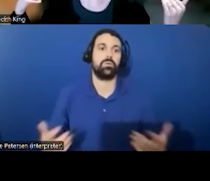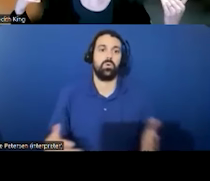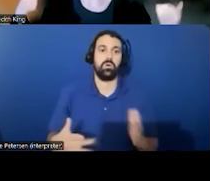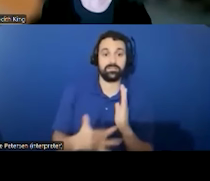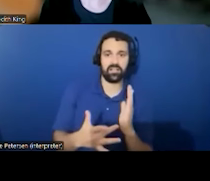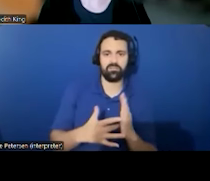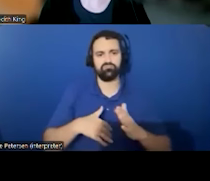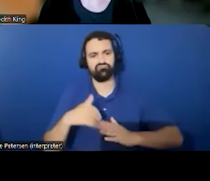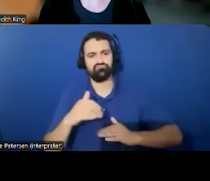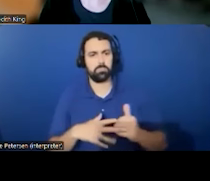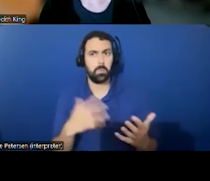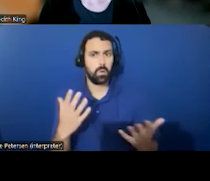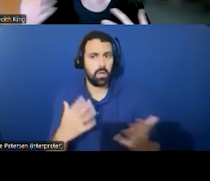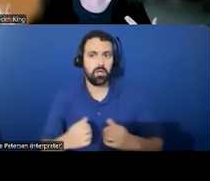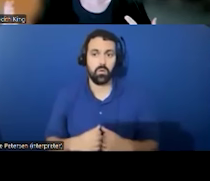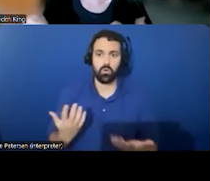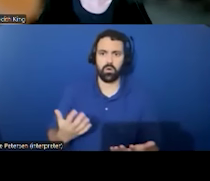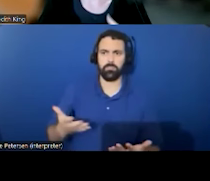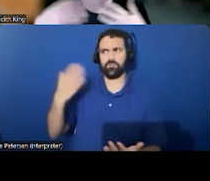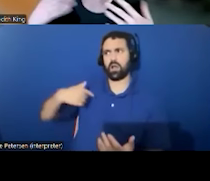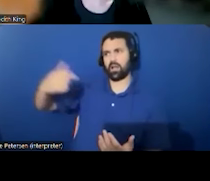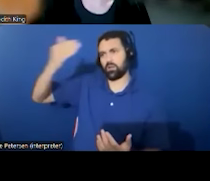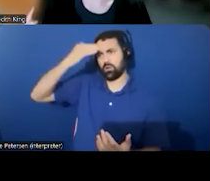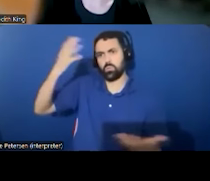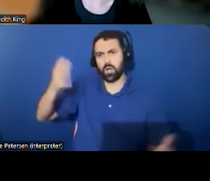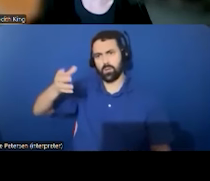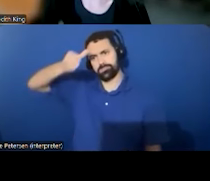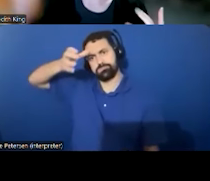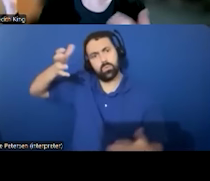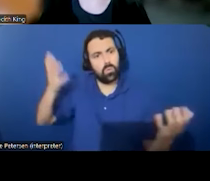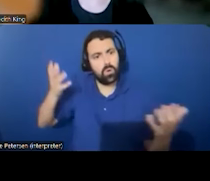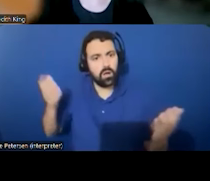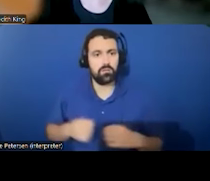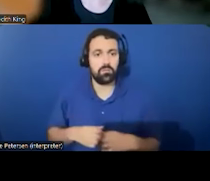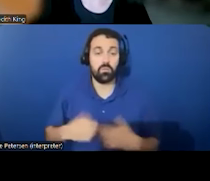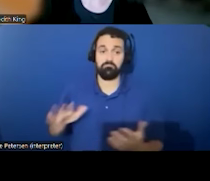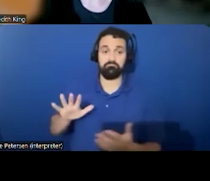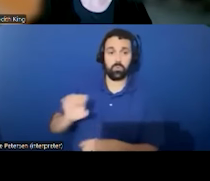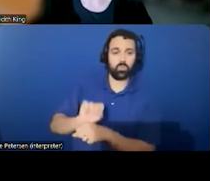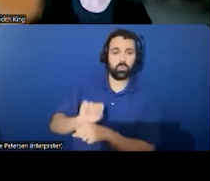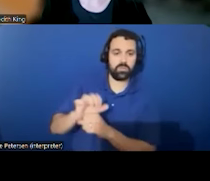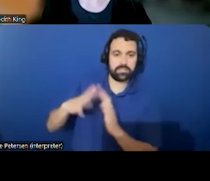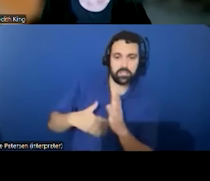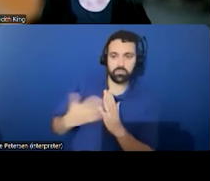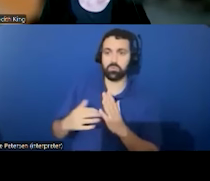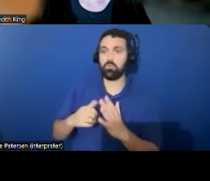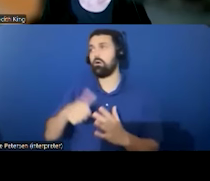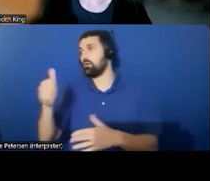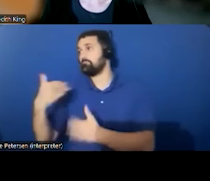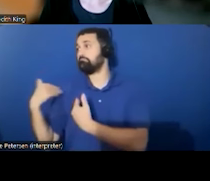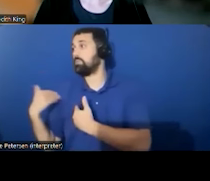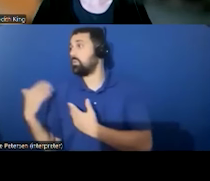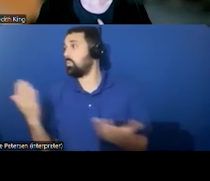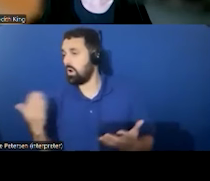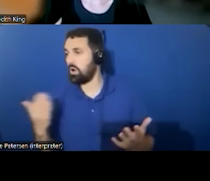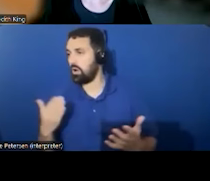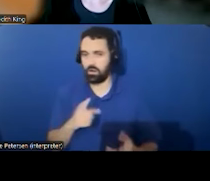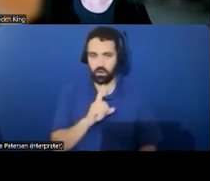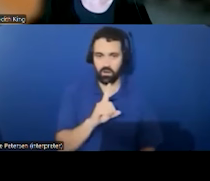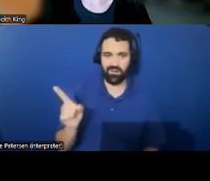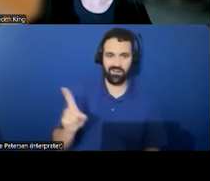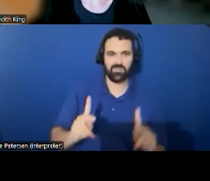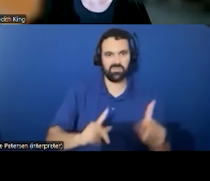prior knowledge of the subject, or in their work schedules or outside responsibilities. And we need to not think of